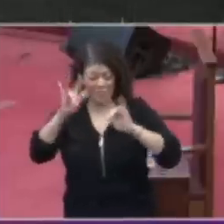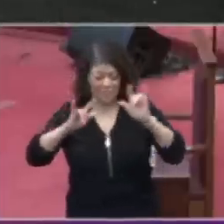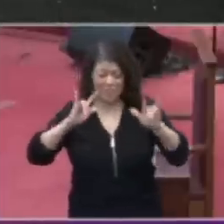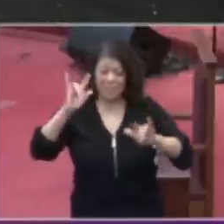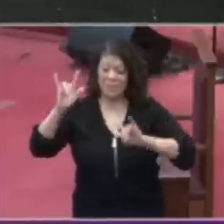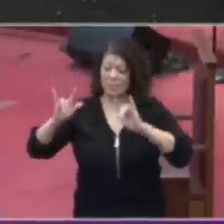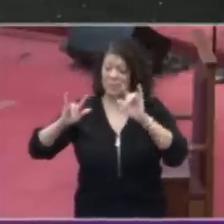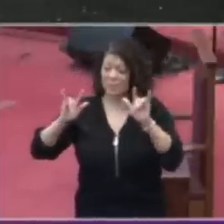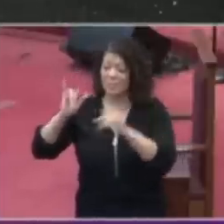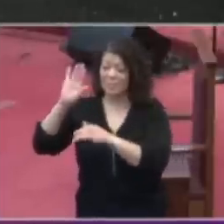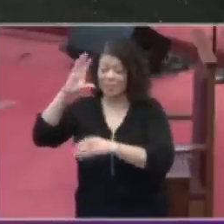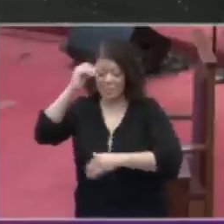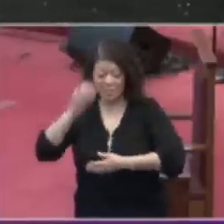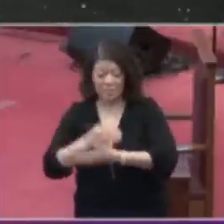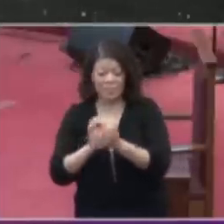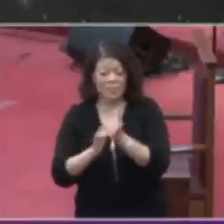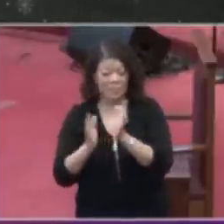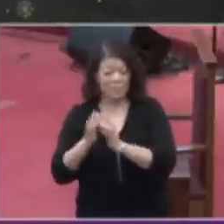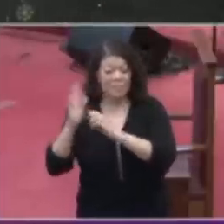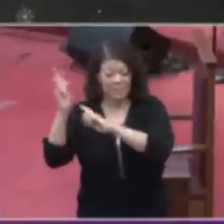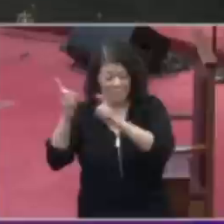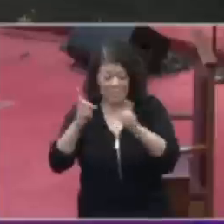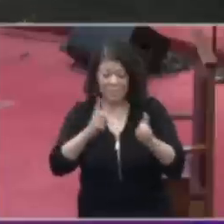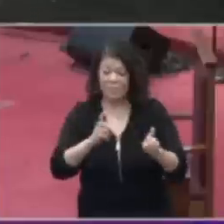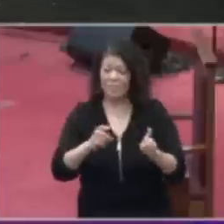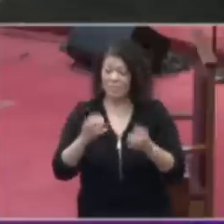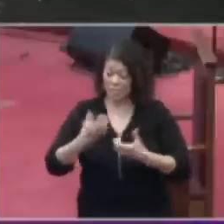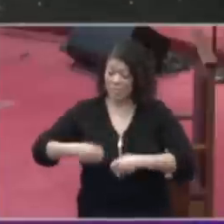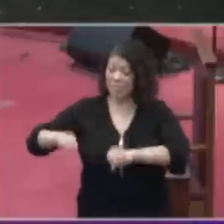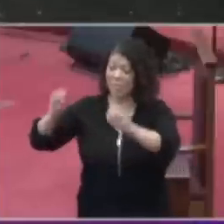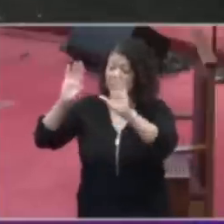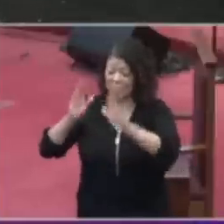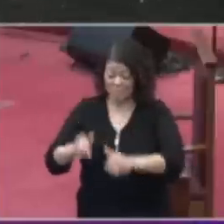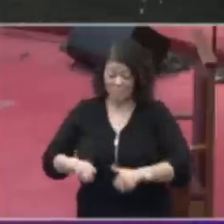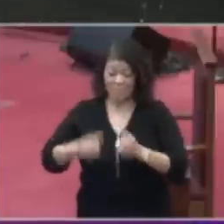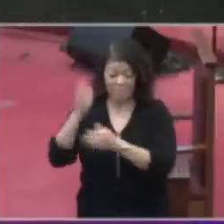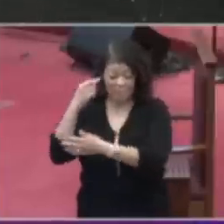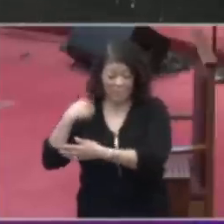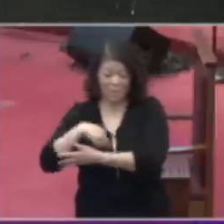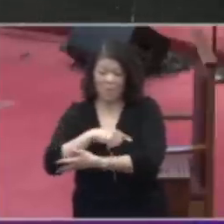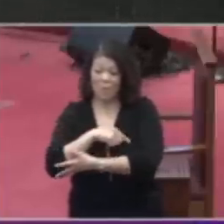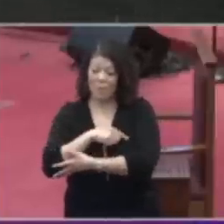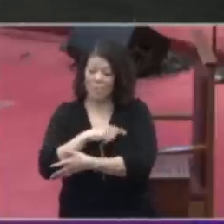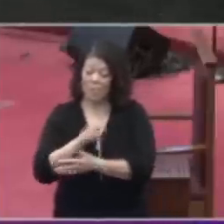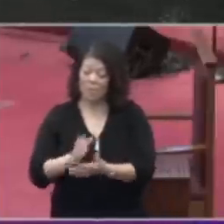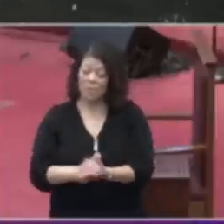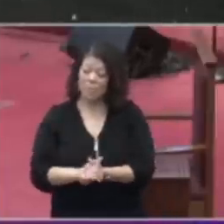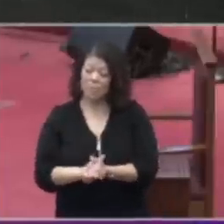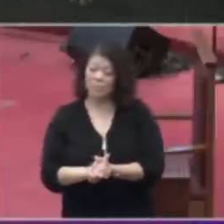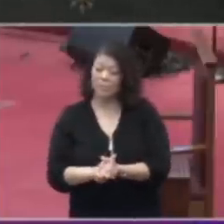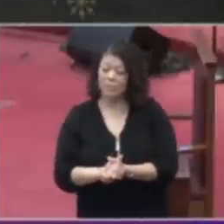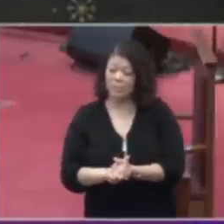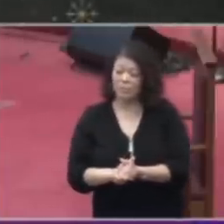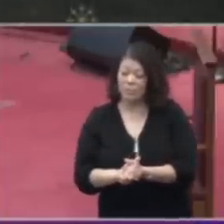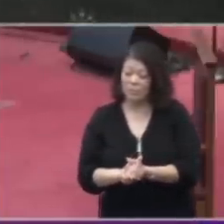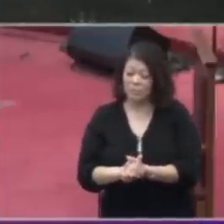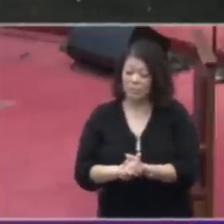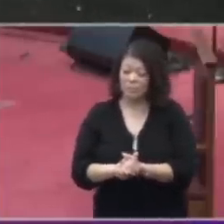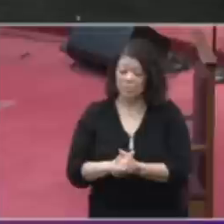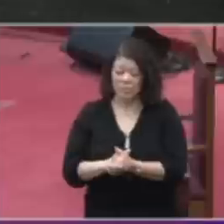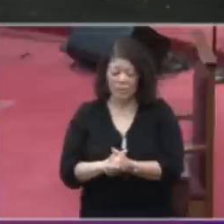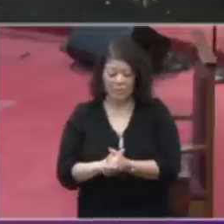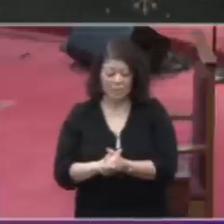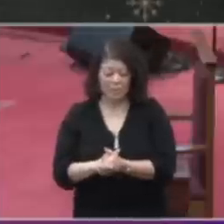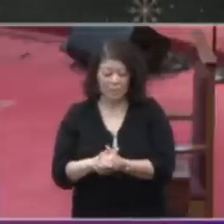son Jesus to us to be a ransom sacrifice for us, to straighten out the scales of injustice. And